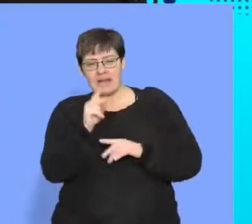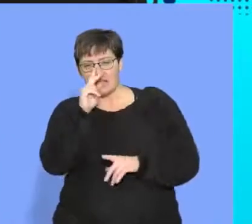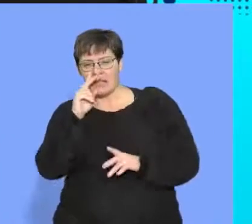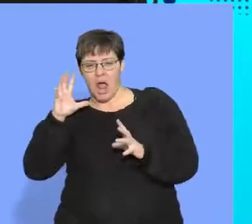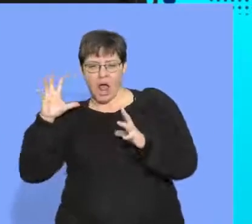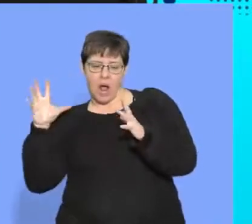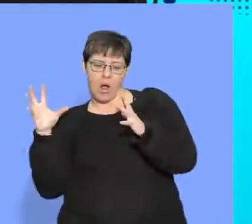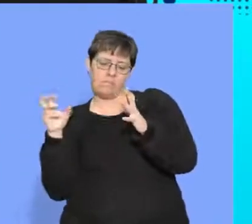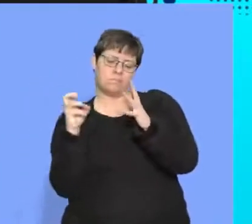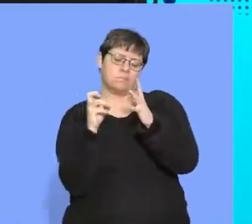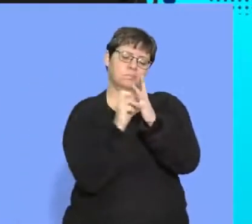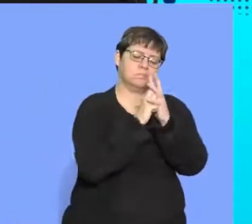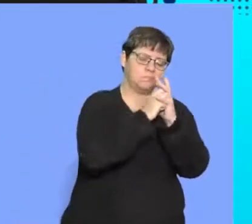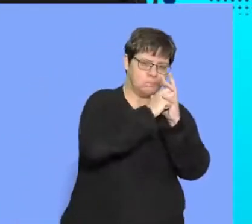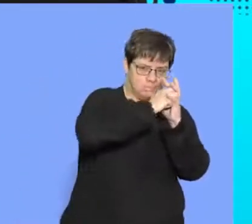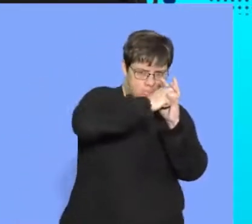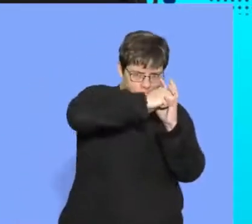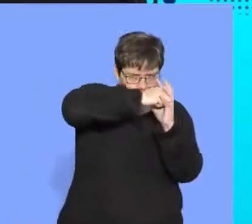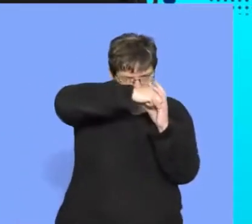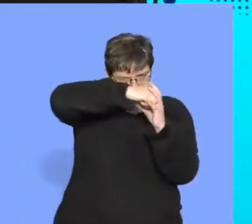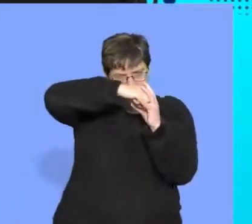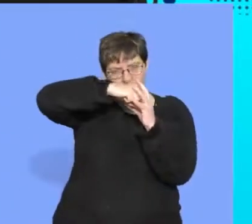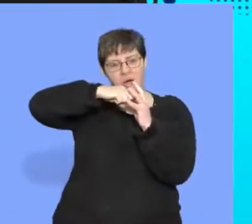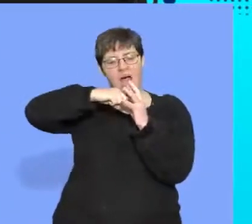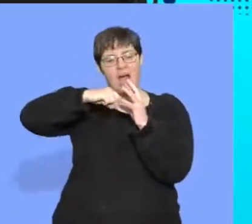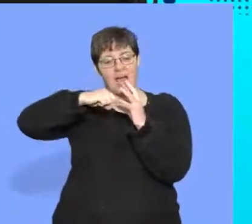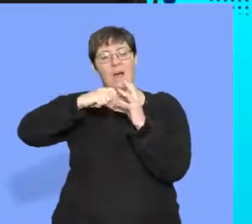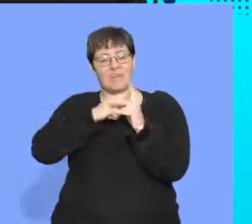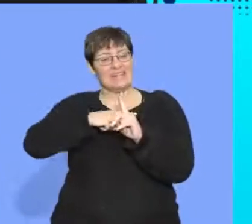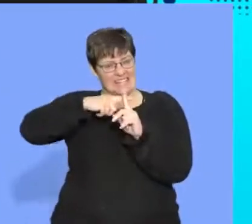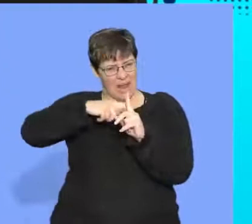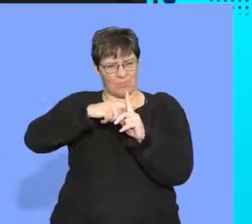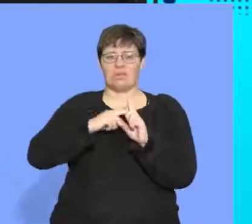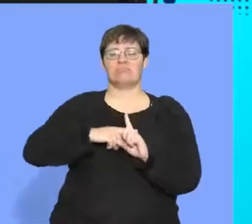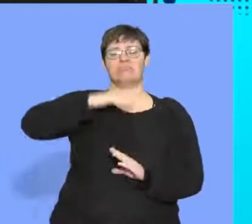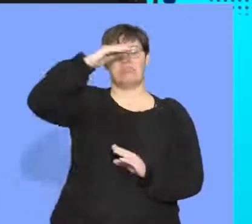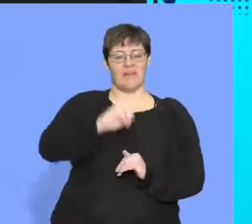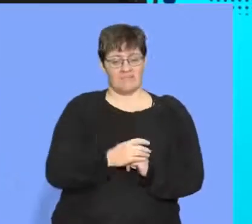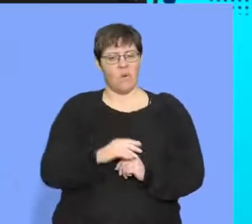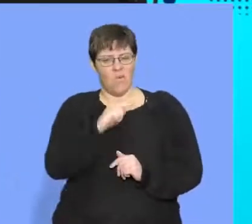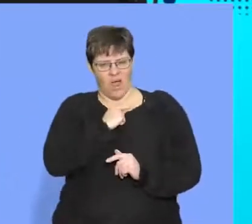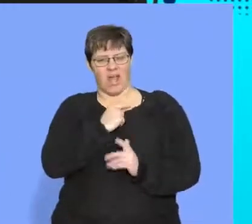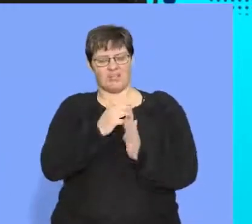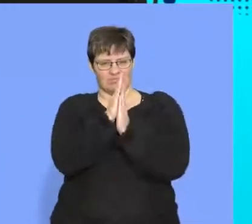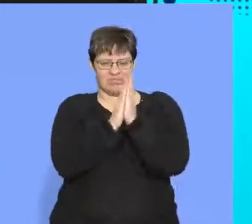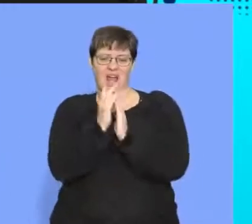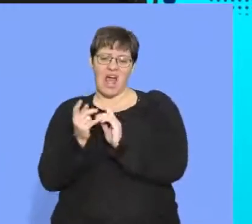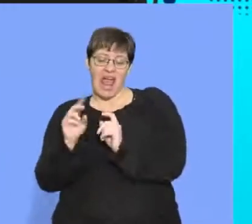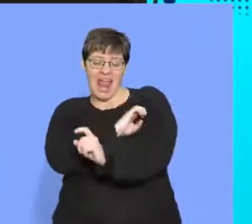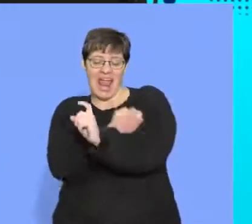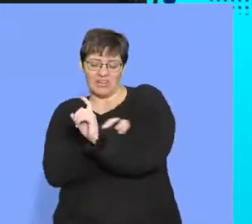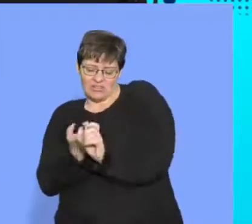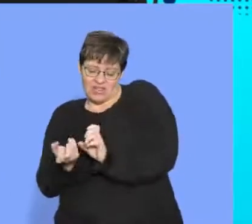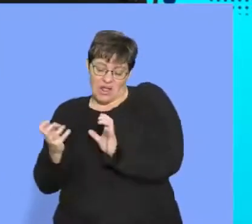to see that where the tennis ball hit the wall, there was a slight increase in temperature. That is, again, a transfer of the energy